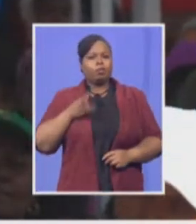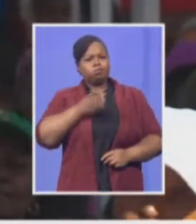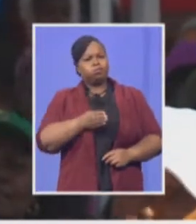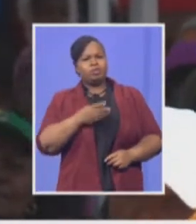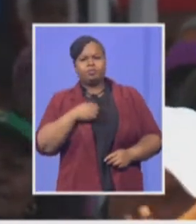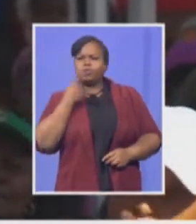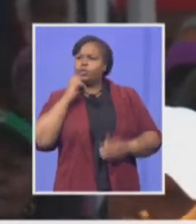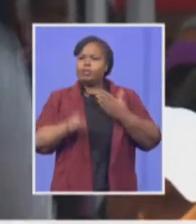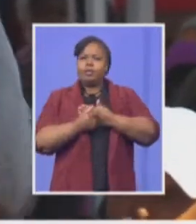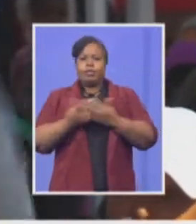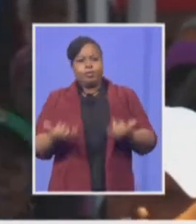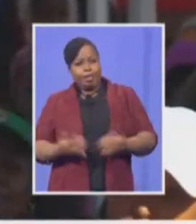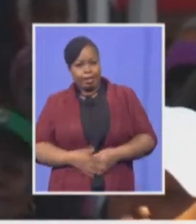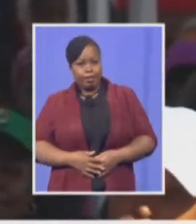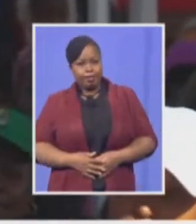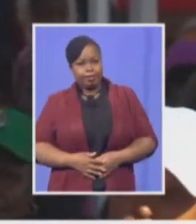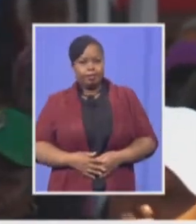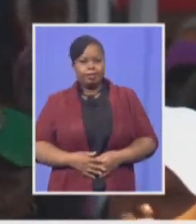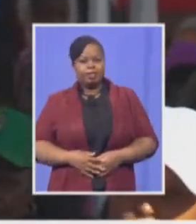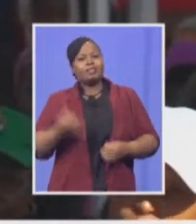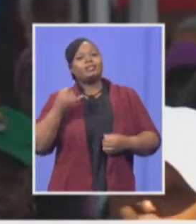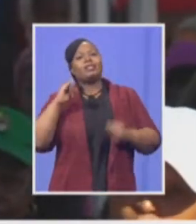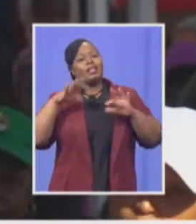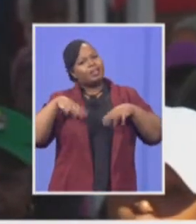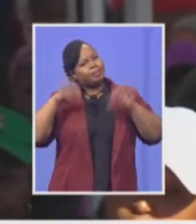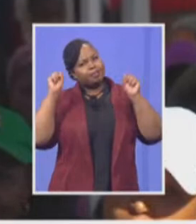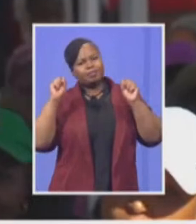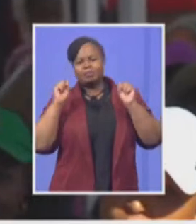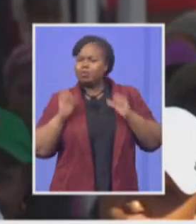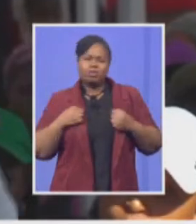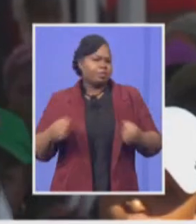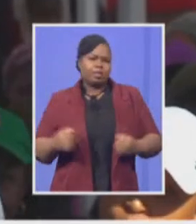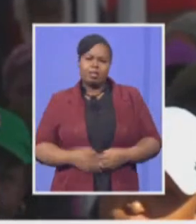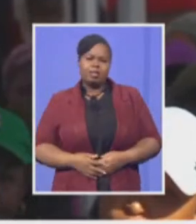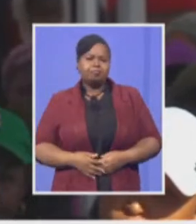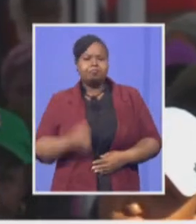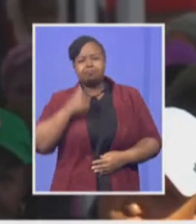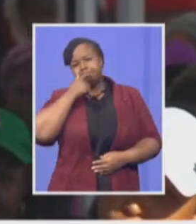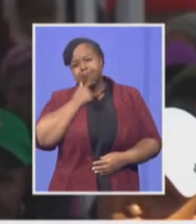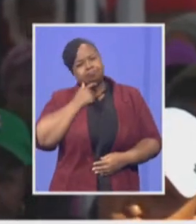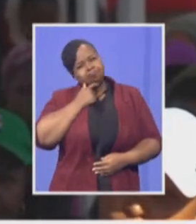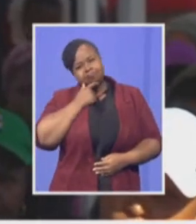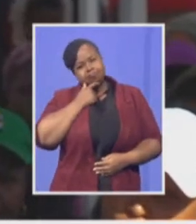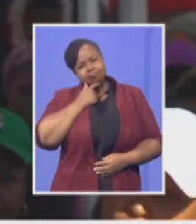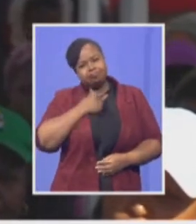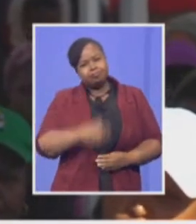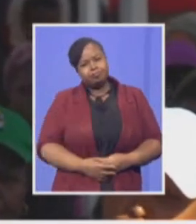happening today? They are still in the dark. It can't be. It's so sad.